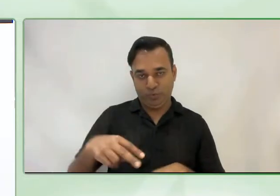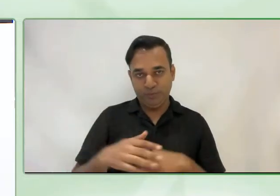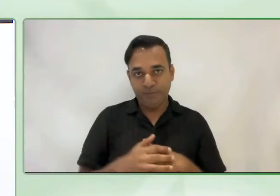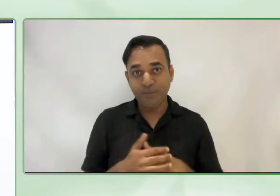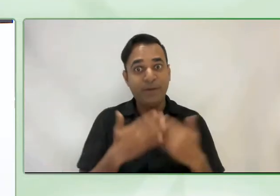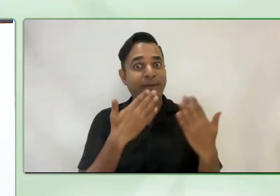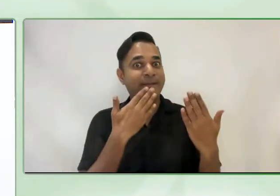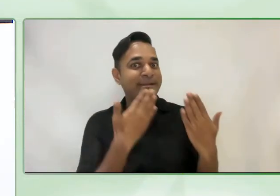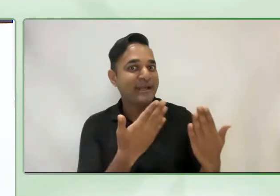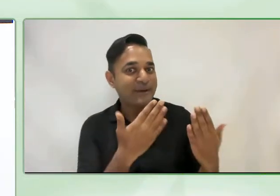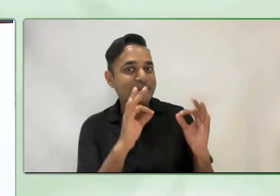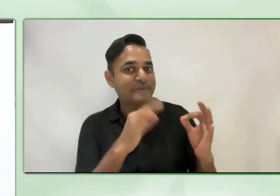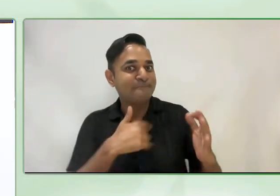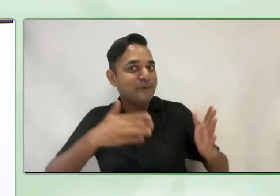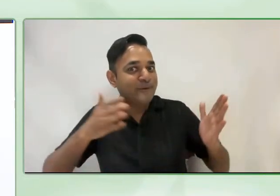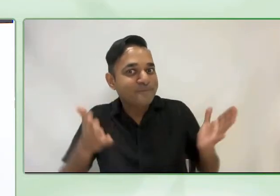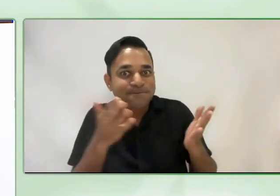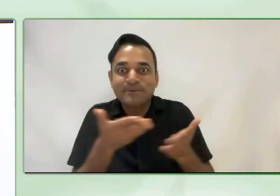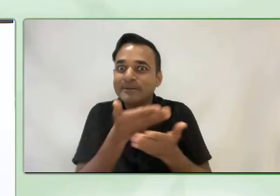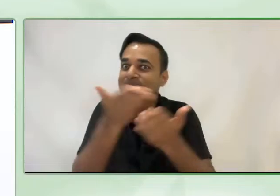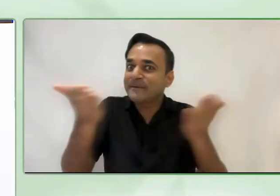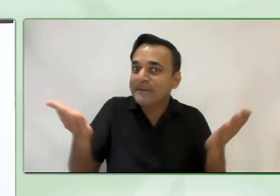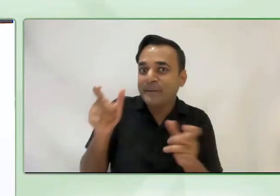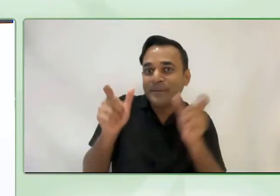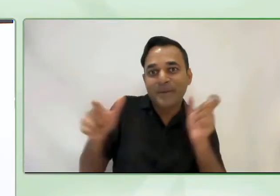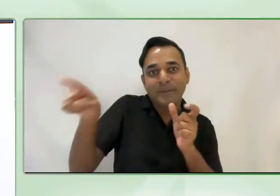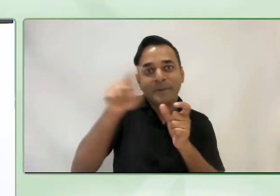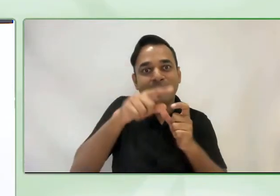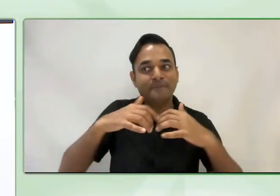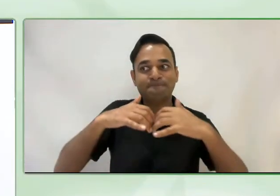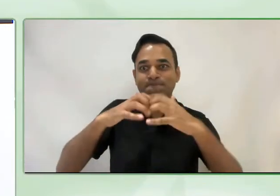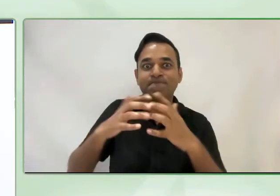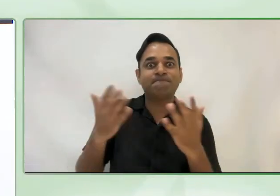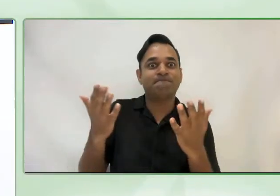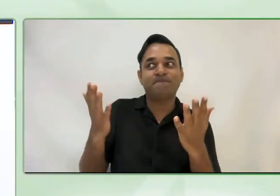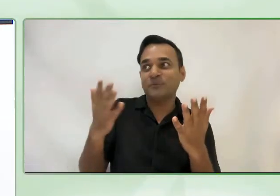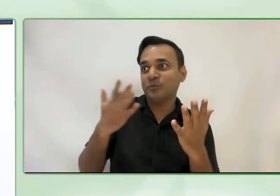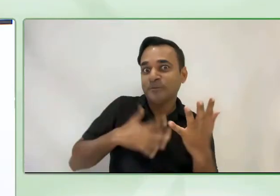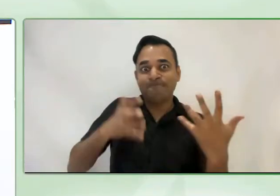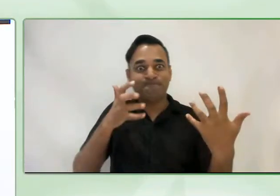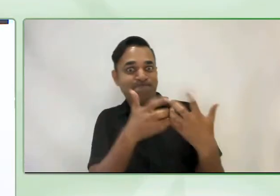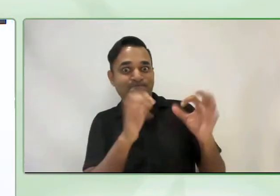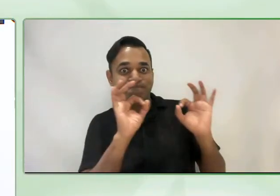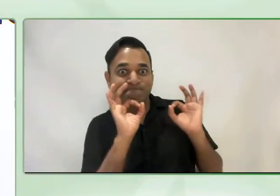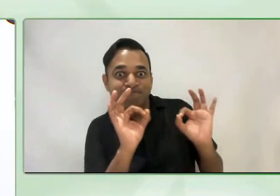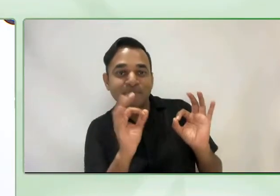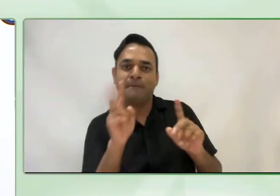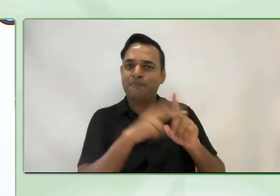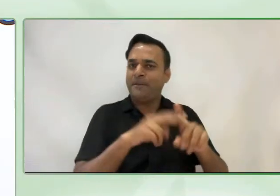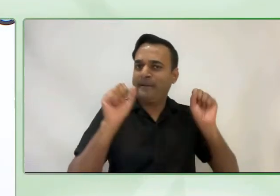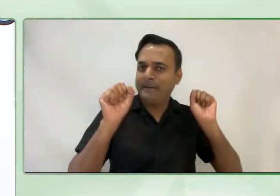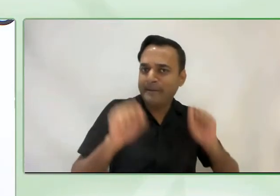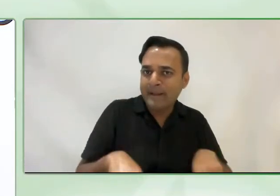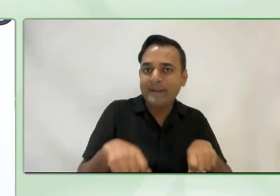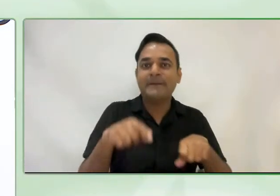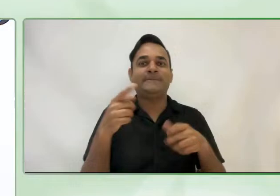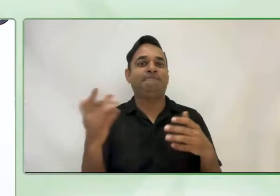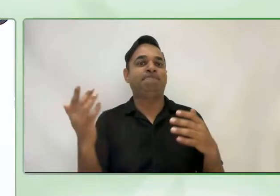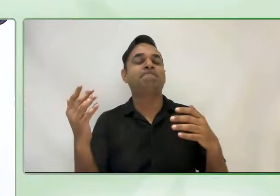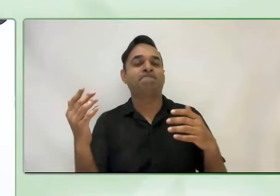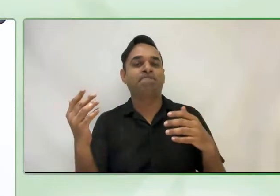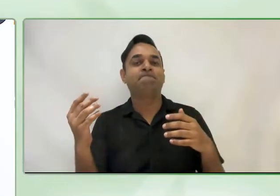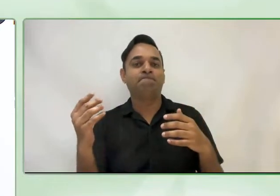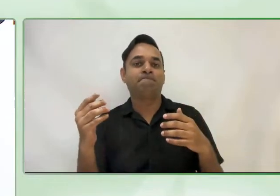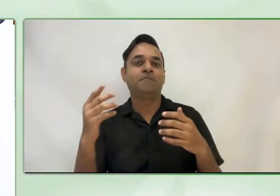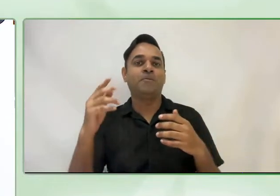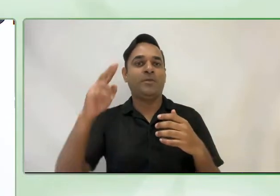events, and especially the Vienna Up is a really very nice event to attend in Vienna. Silvia, would you like to add a little bit more